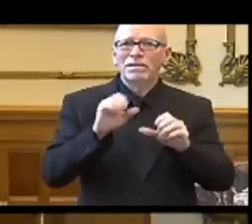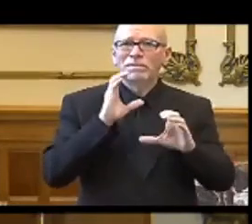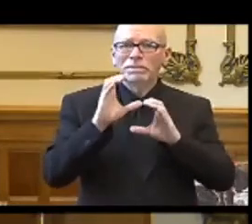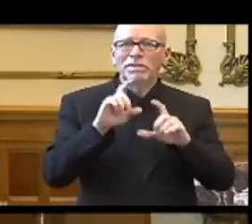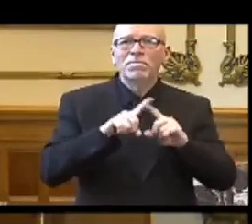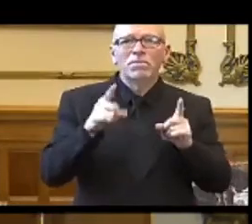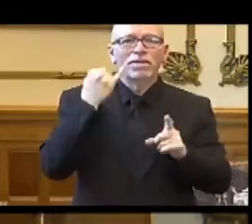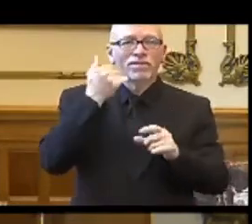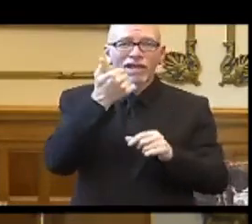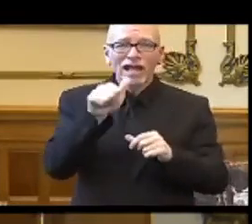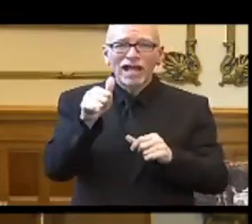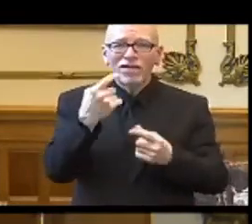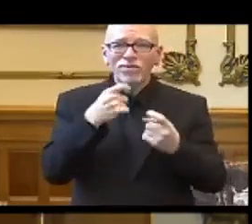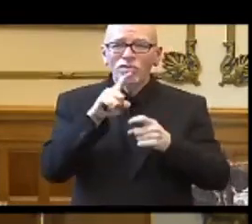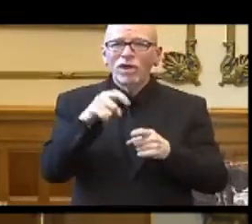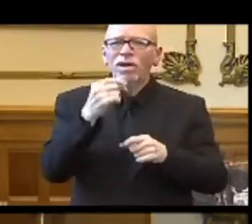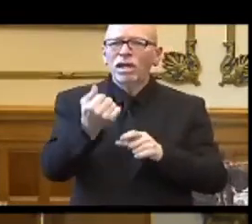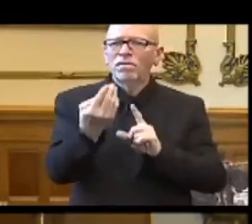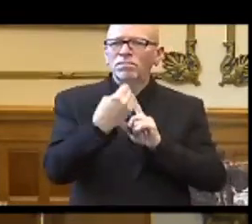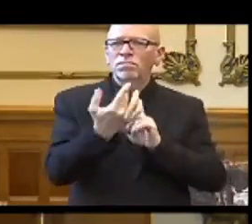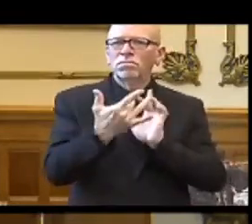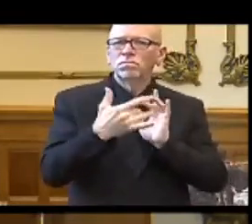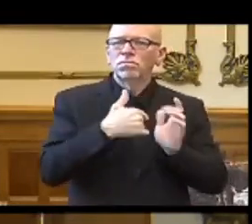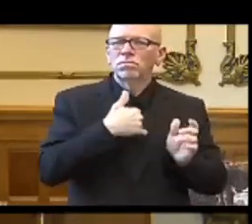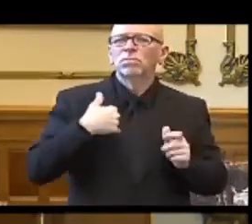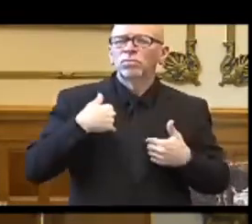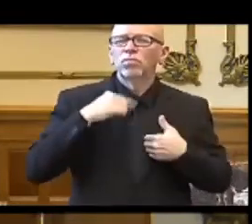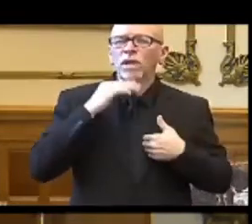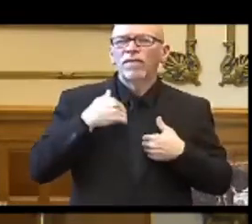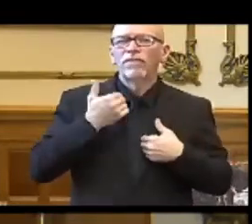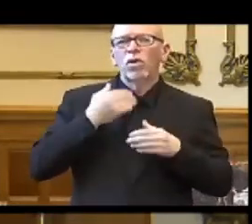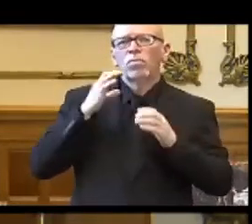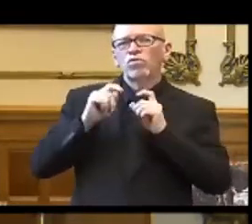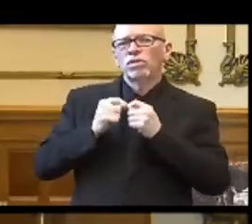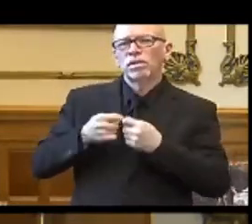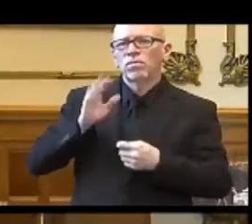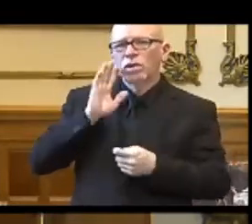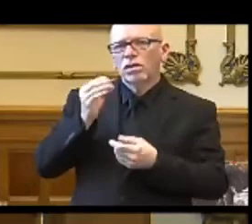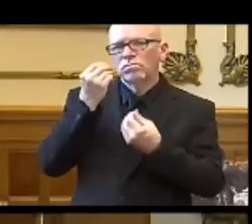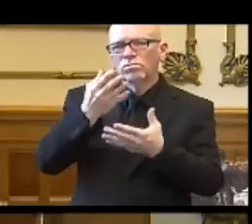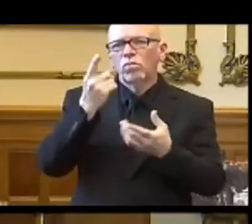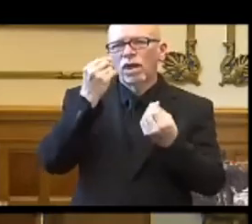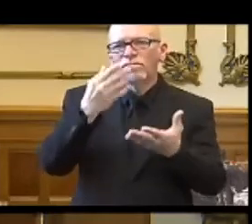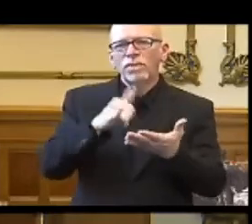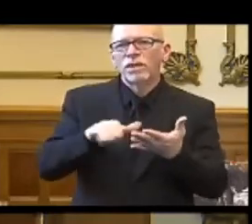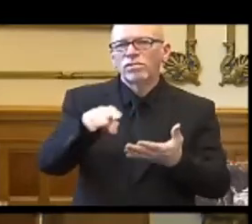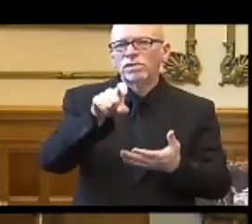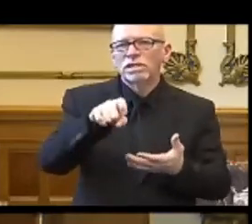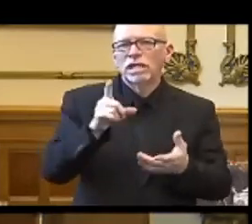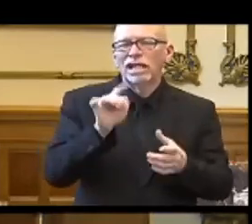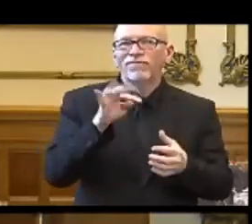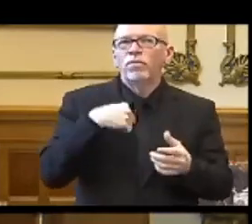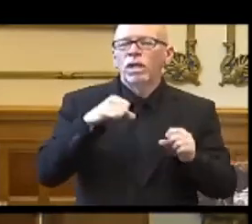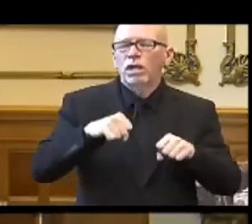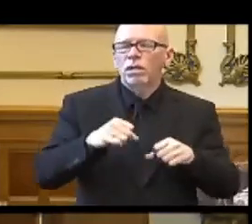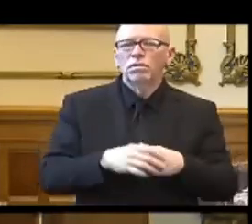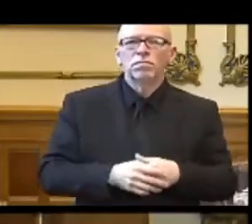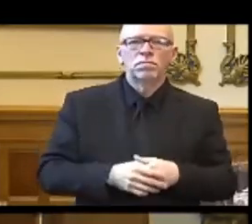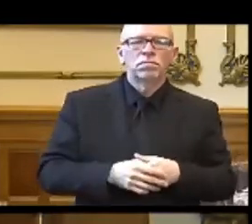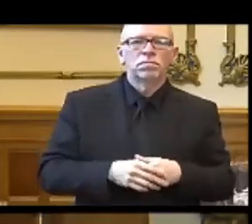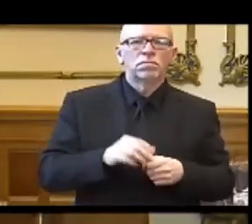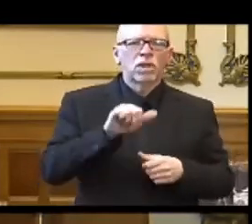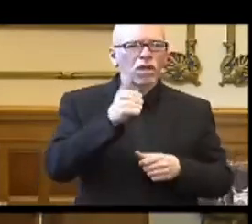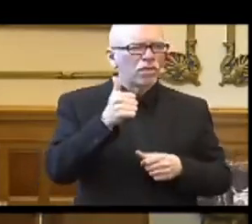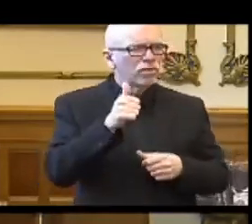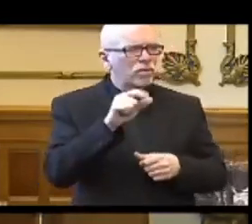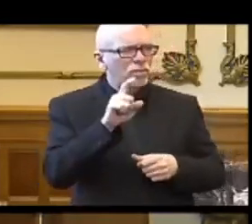additional questions, feel free to reach out to us, and we'll have our communications team get you the information that you can as able. Was there another piece to